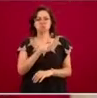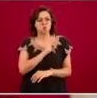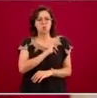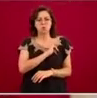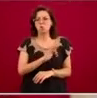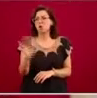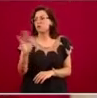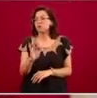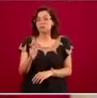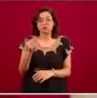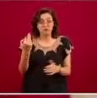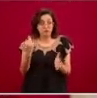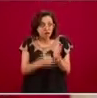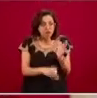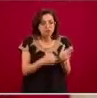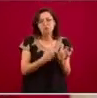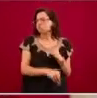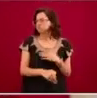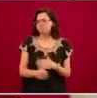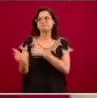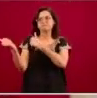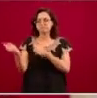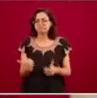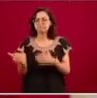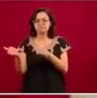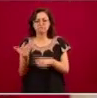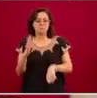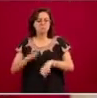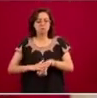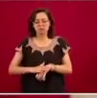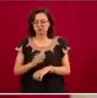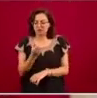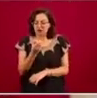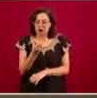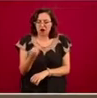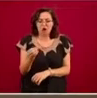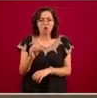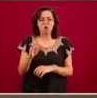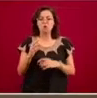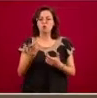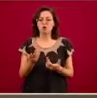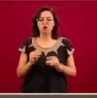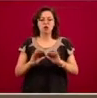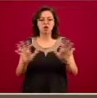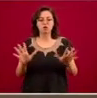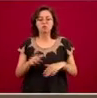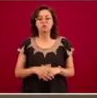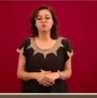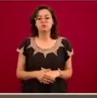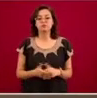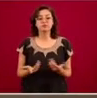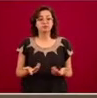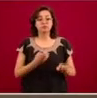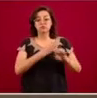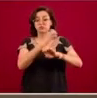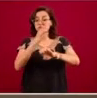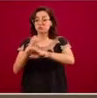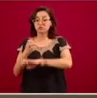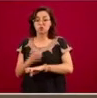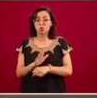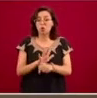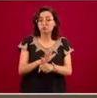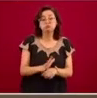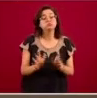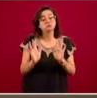The aircrafts are only the transportation means, but it's not a fixed number of purchases that we have established. When you're talking